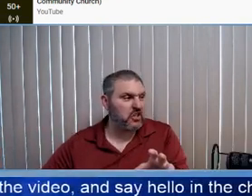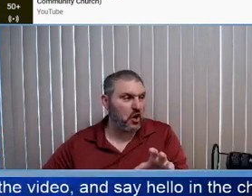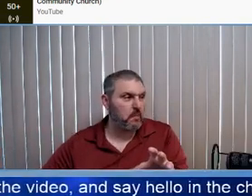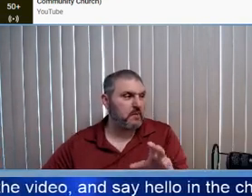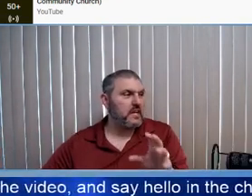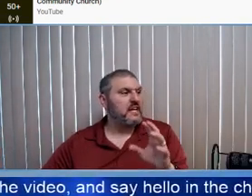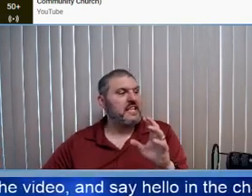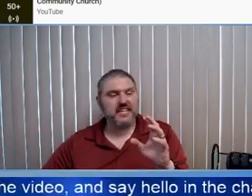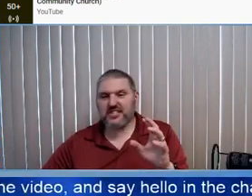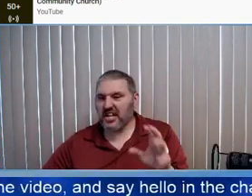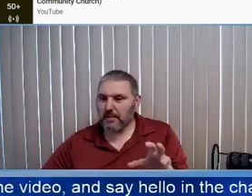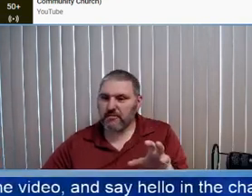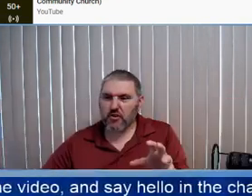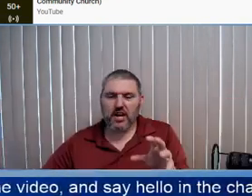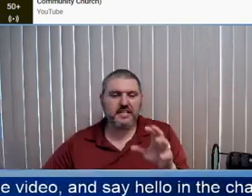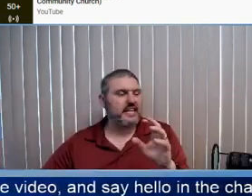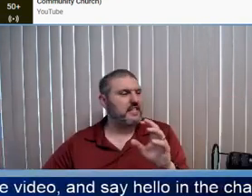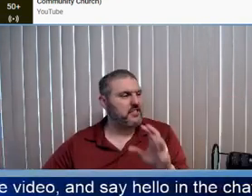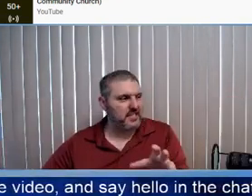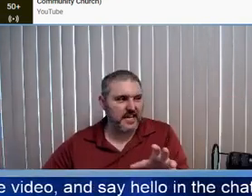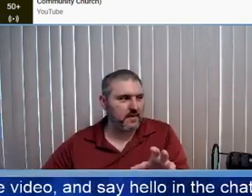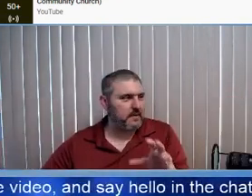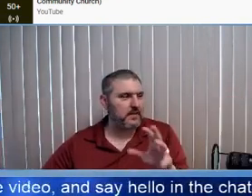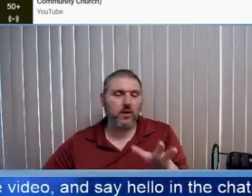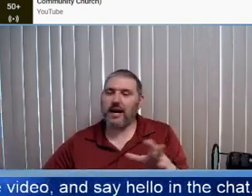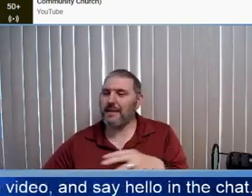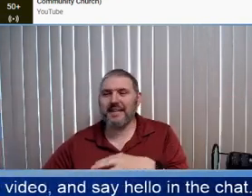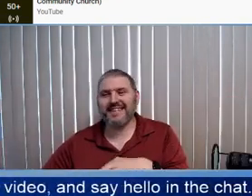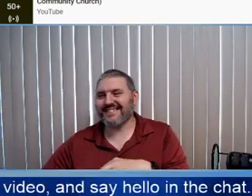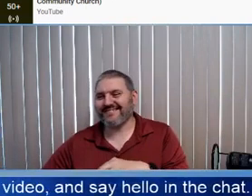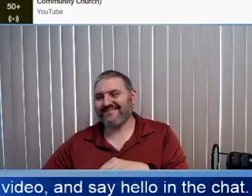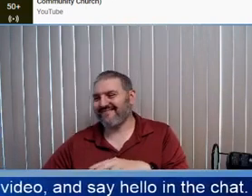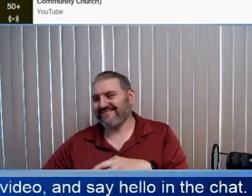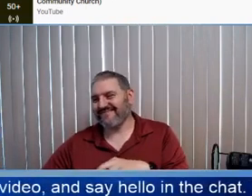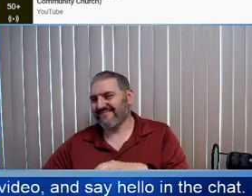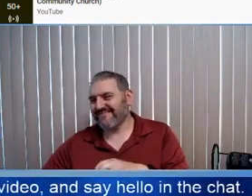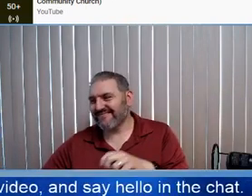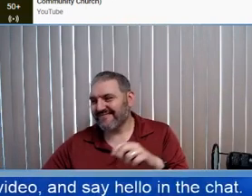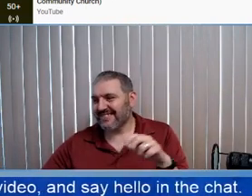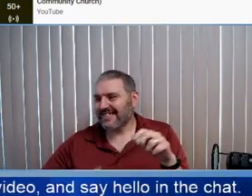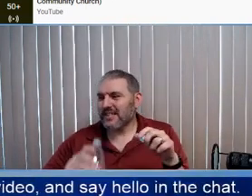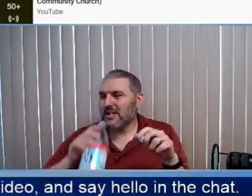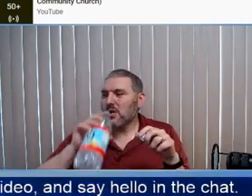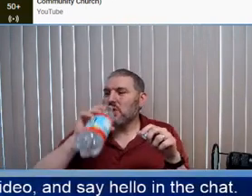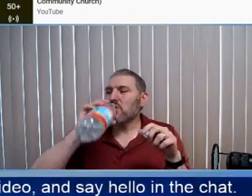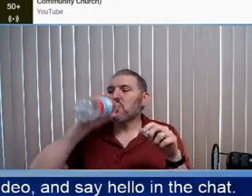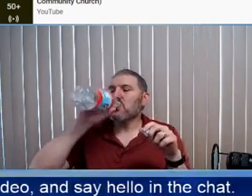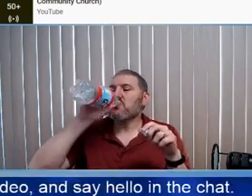people dope. They sell them drugs. They enslave them. They do, I mean.